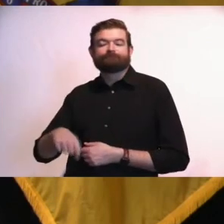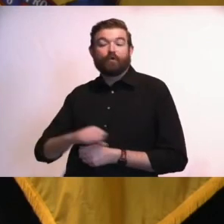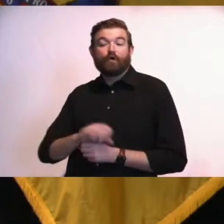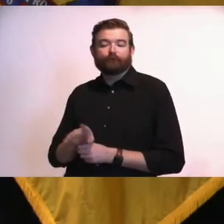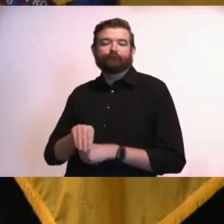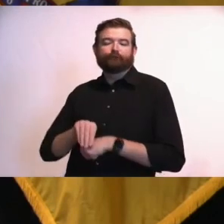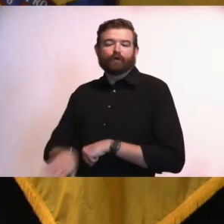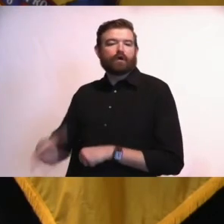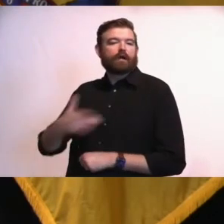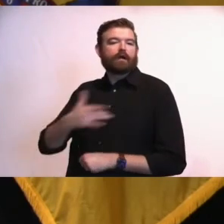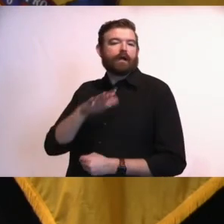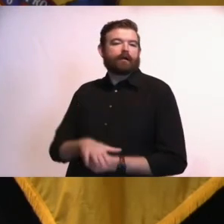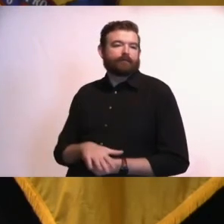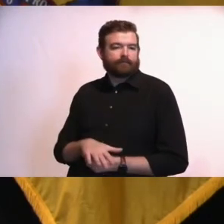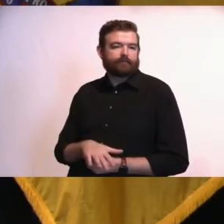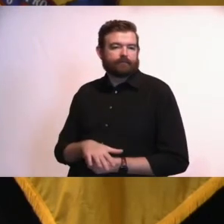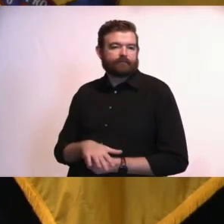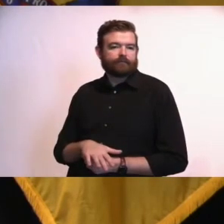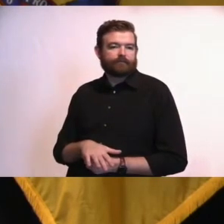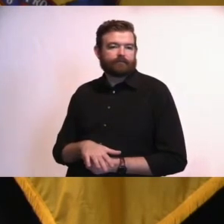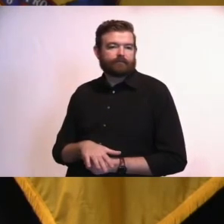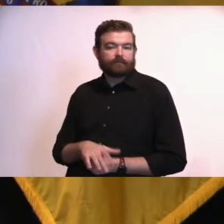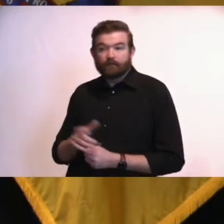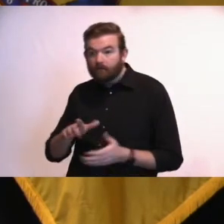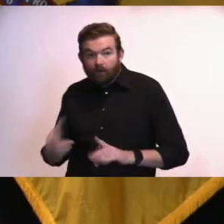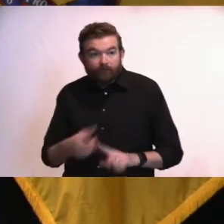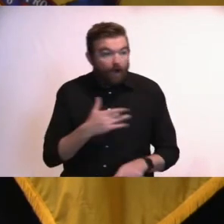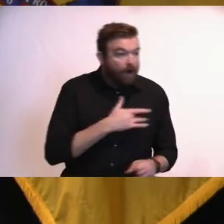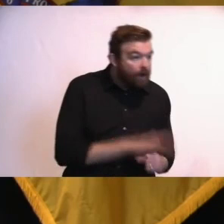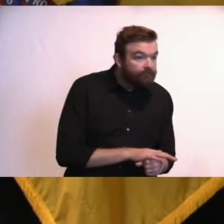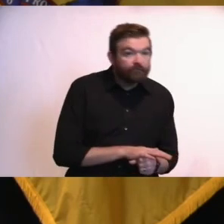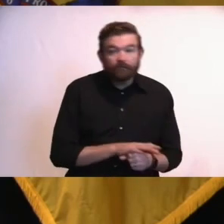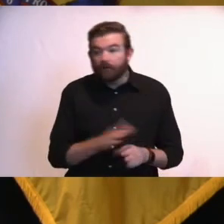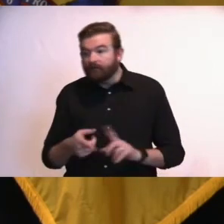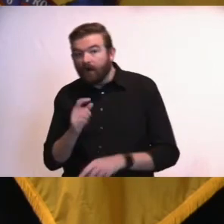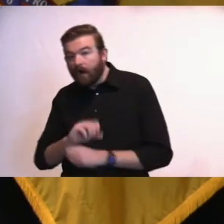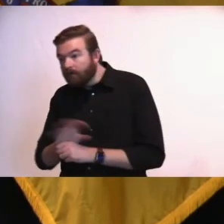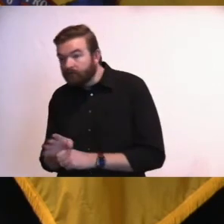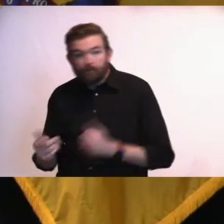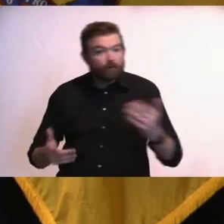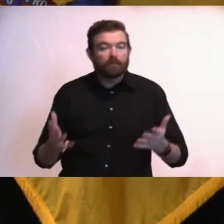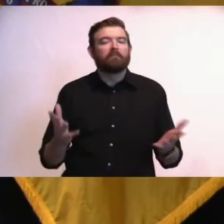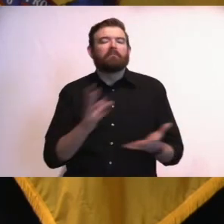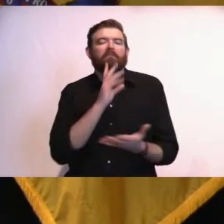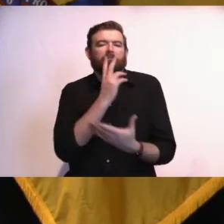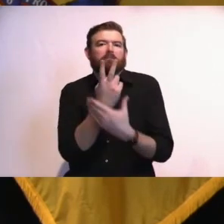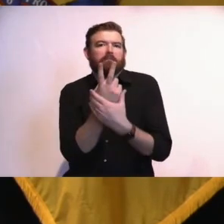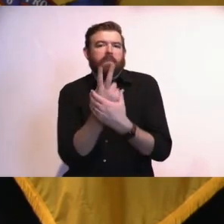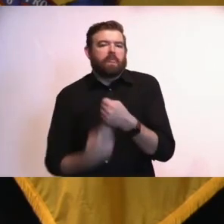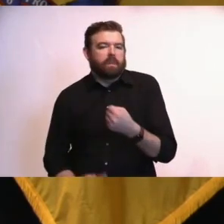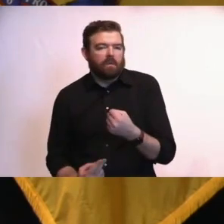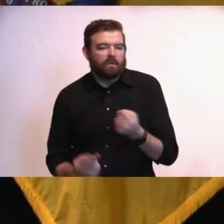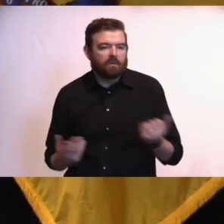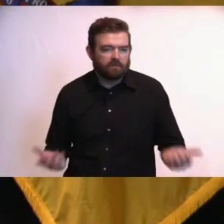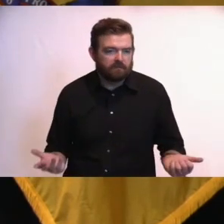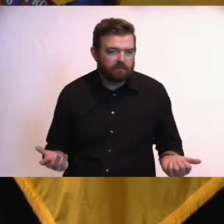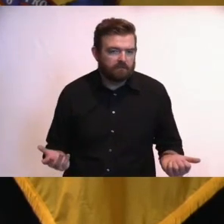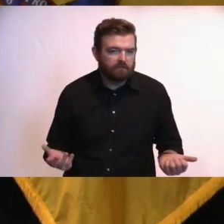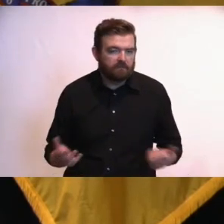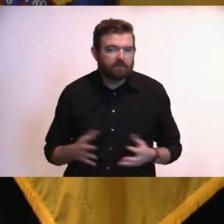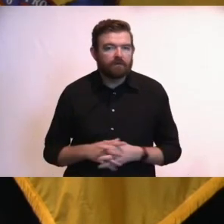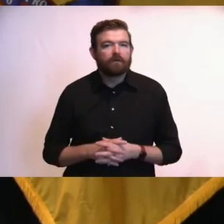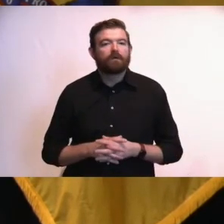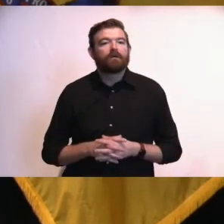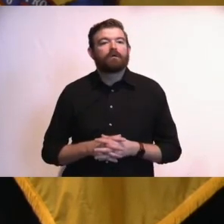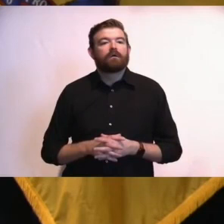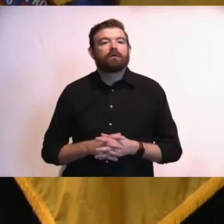parse it. The answer is yes, it's about 50-50, but that doesn't mean the other 50% are is, to